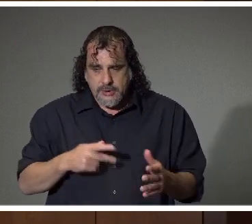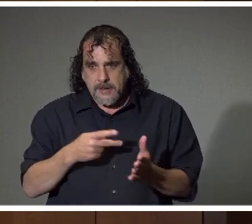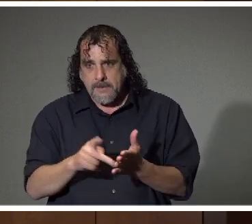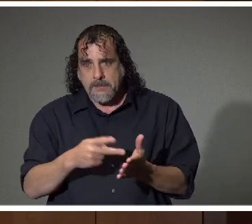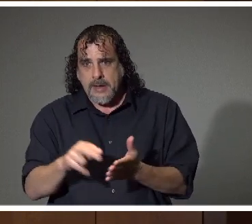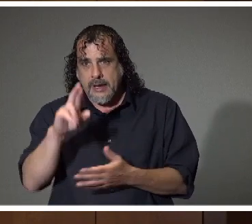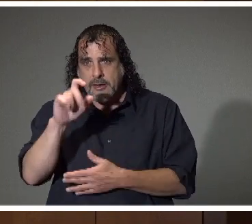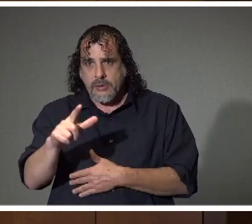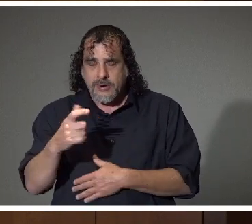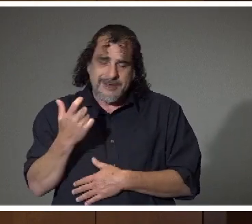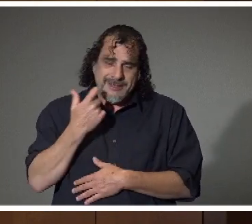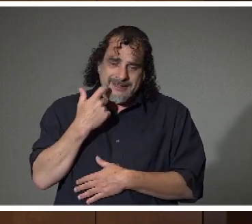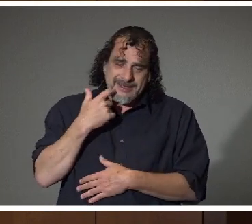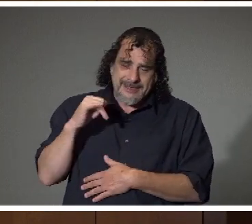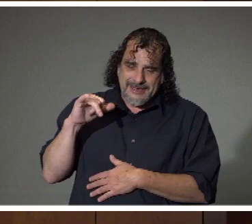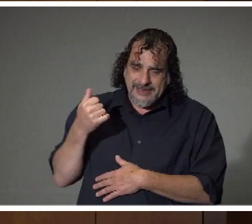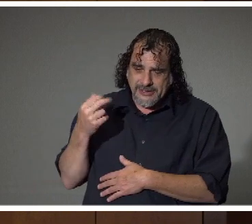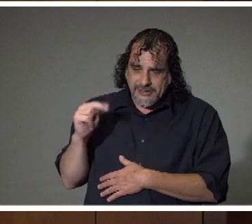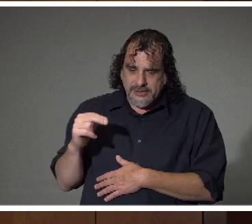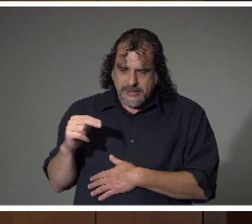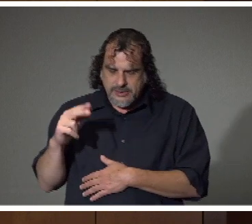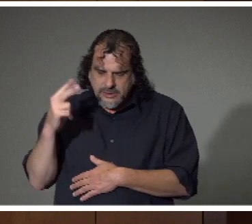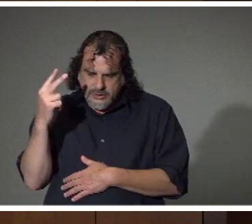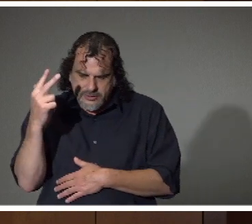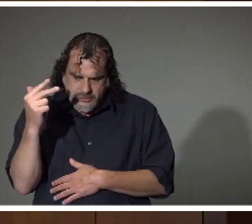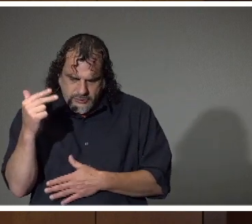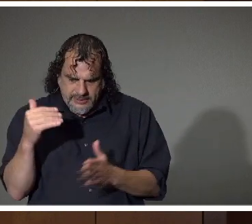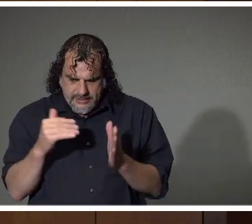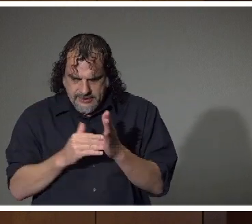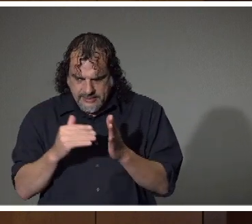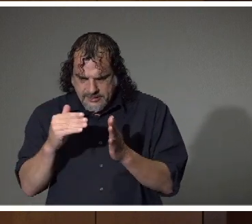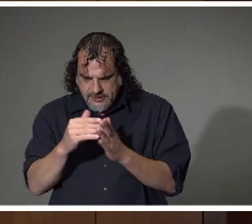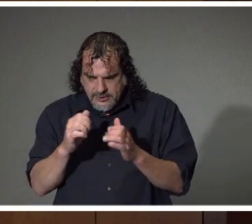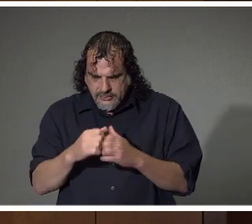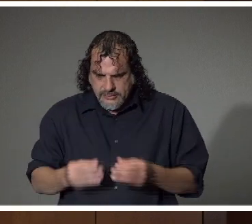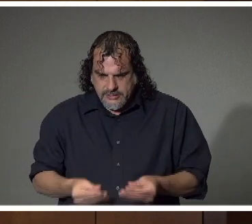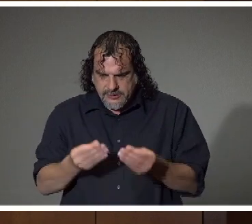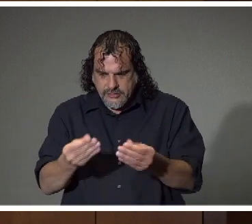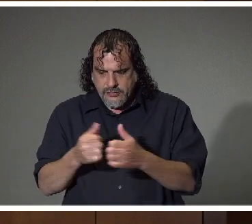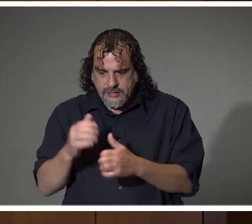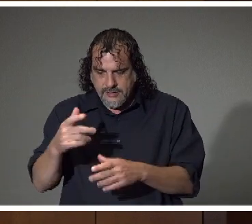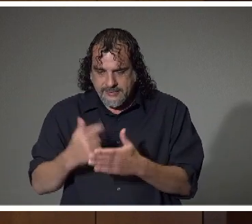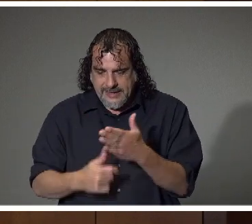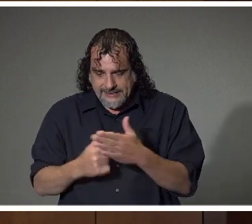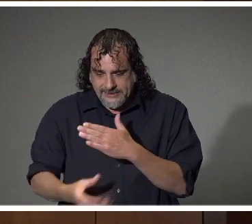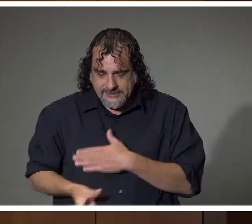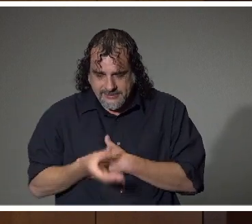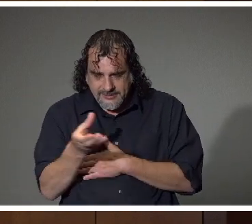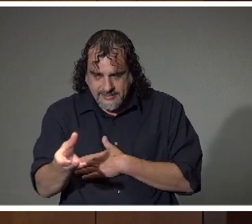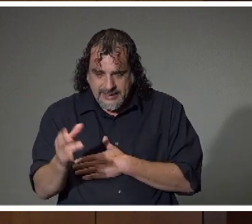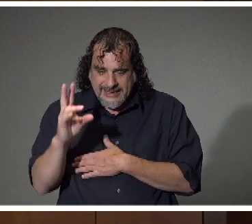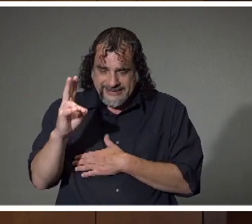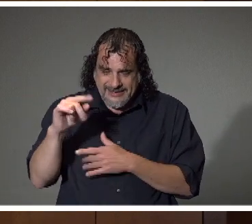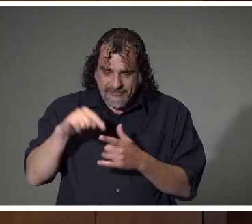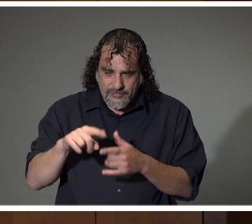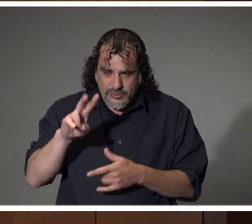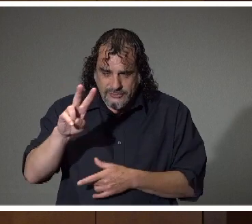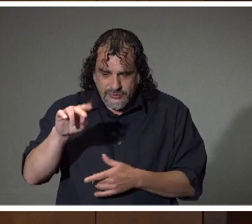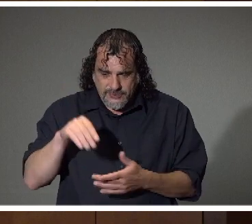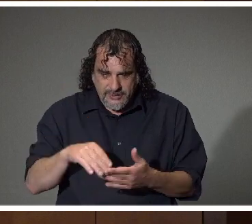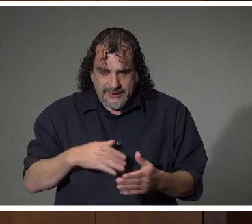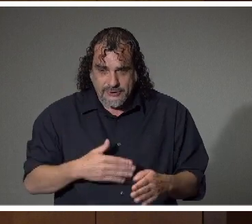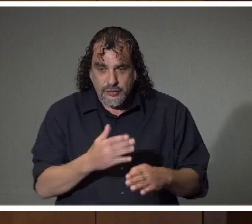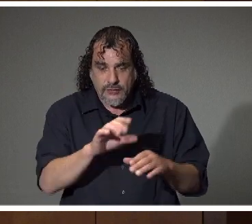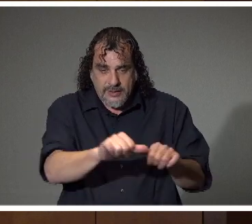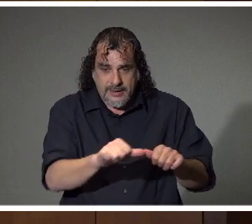in January, as an example, $13 million to the general fund, $7.2 million to local governments, and